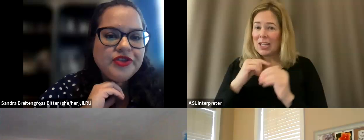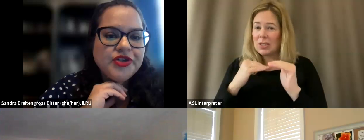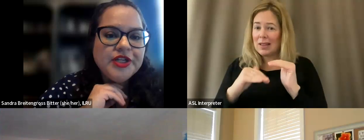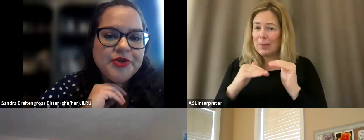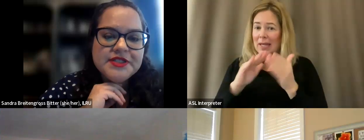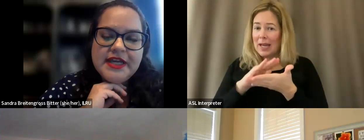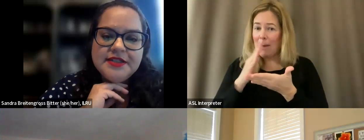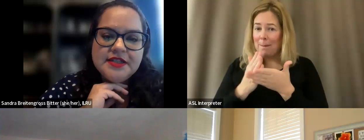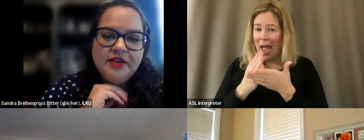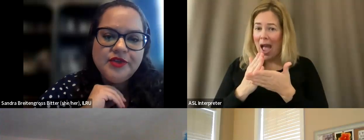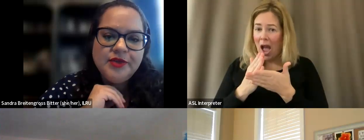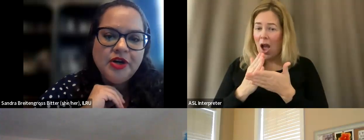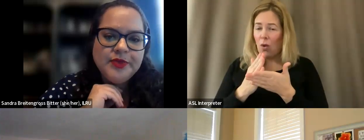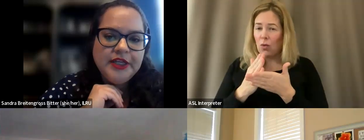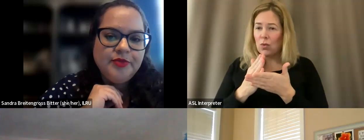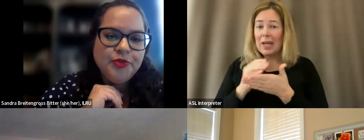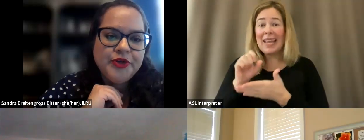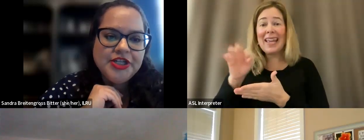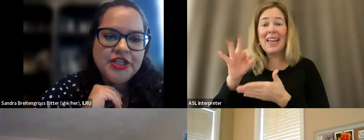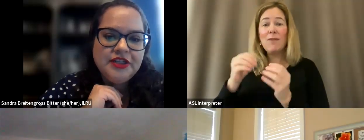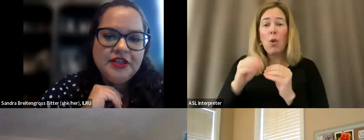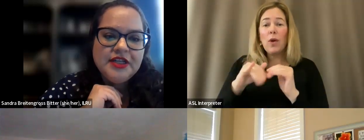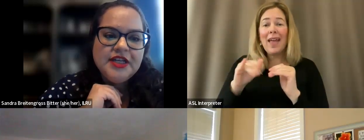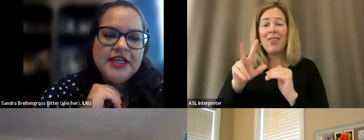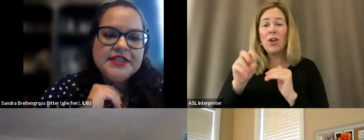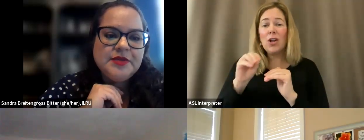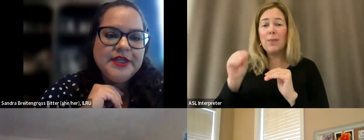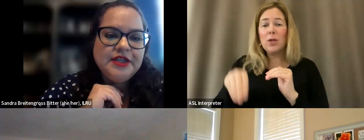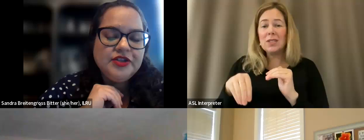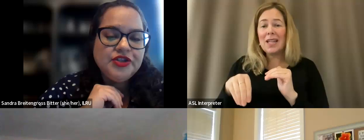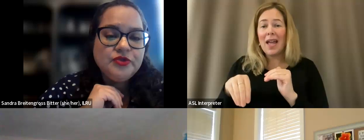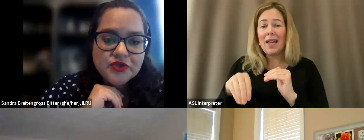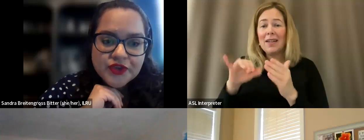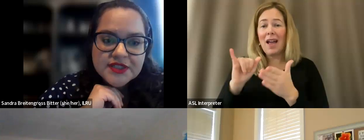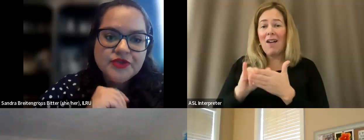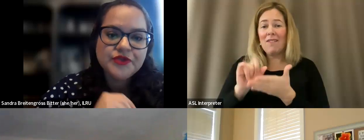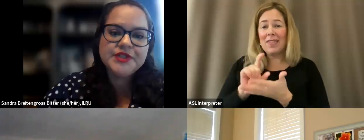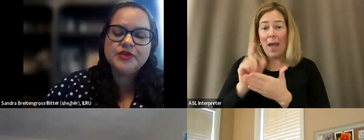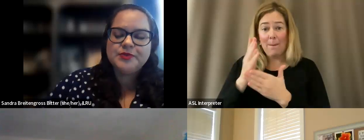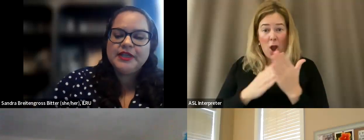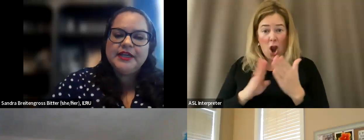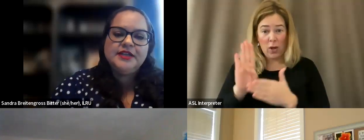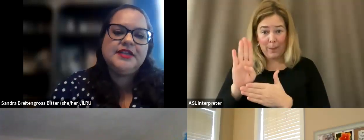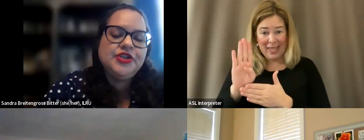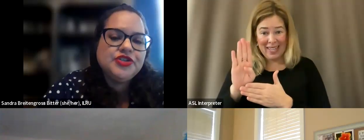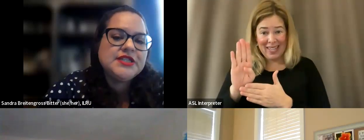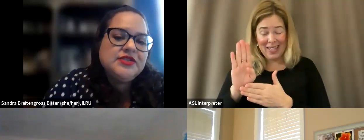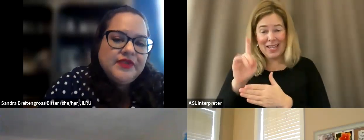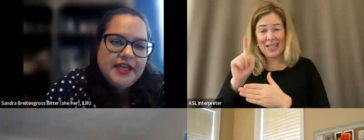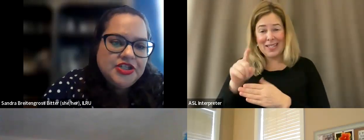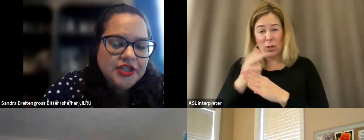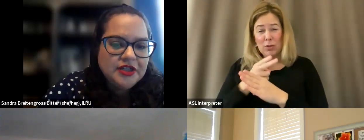more than 30% of the Part B appropriation is to be used for the Silk resource plan, then